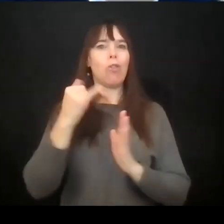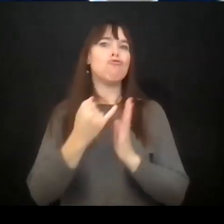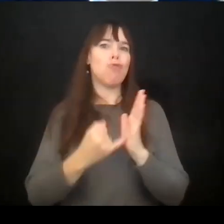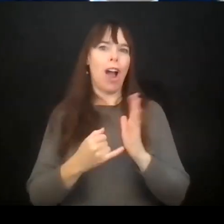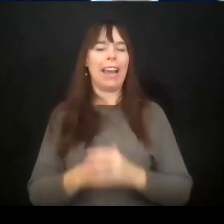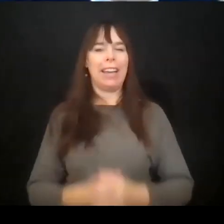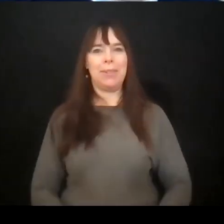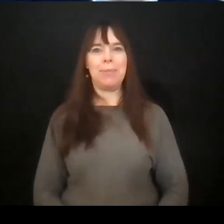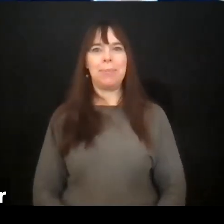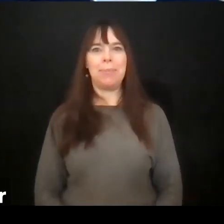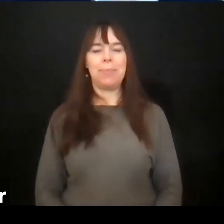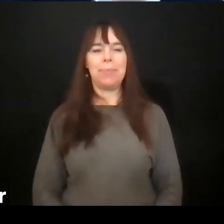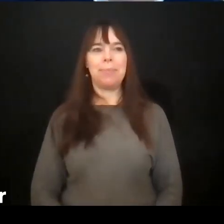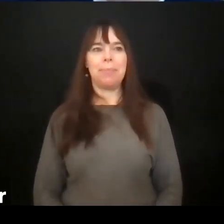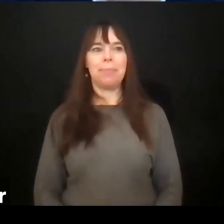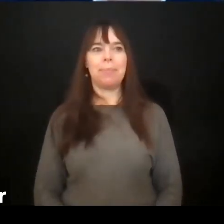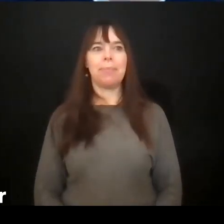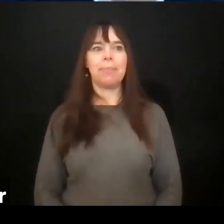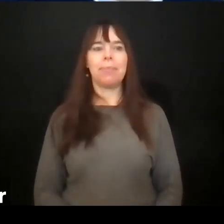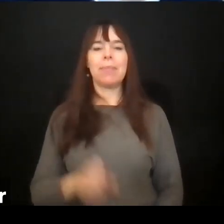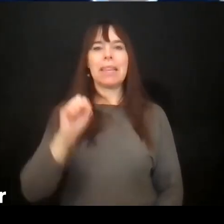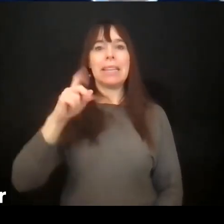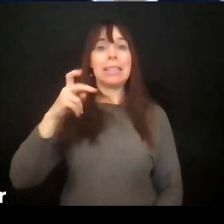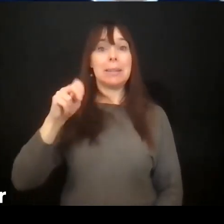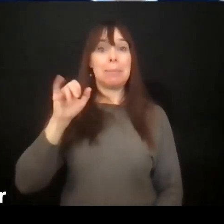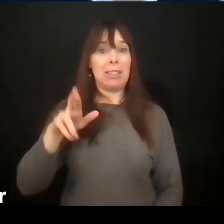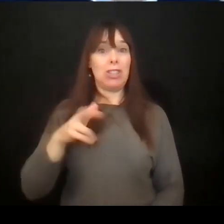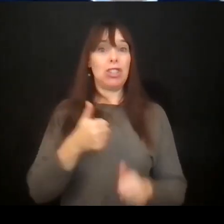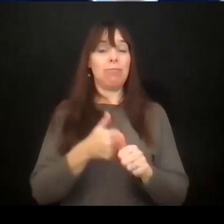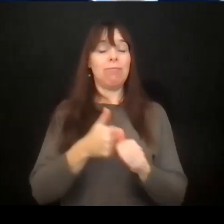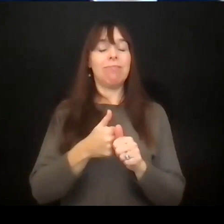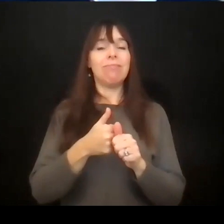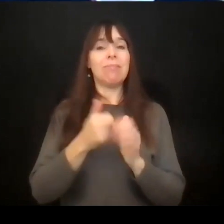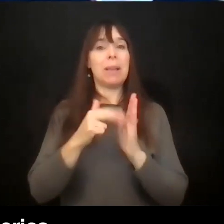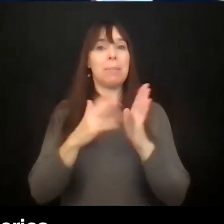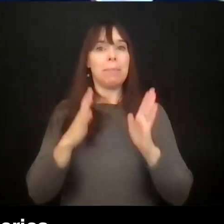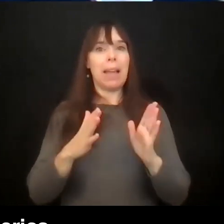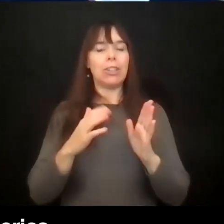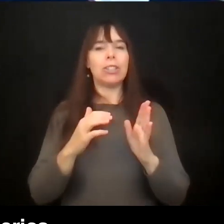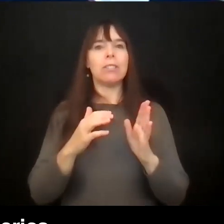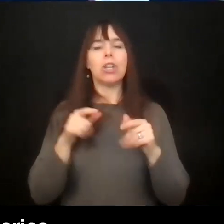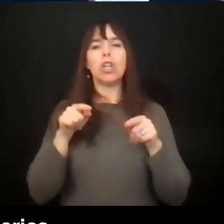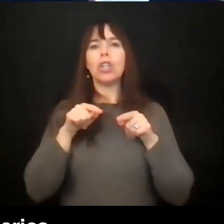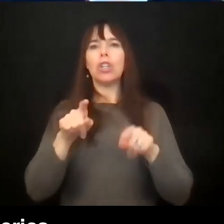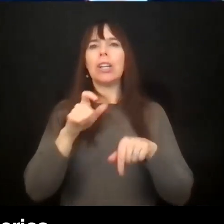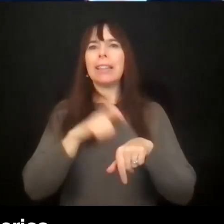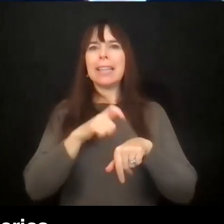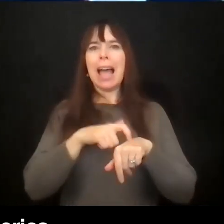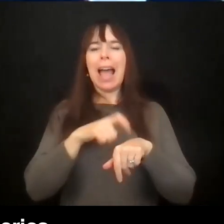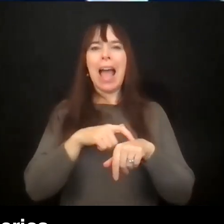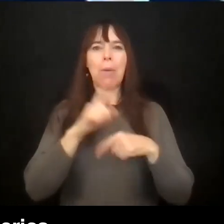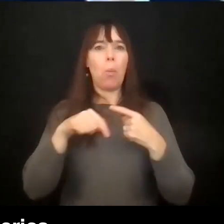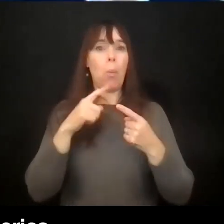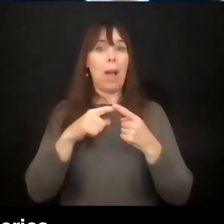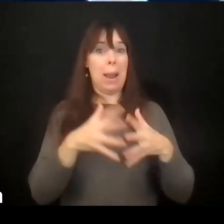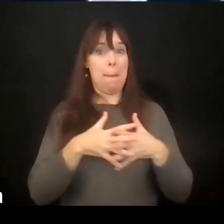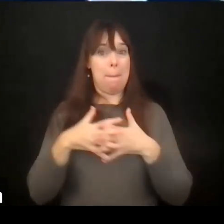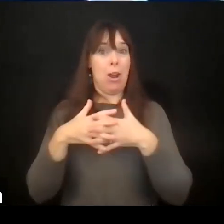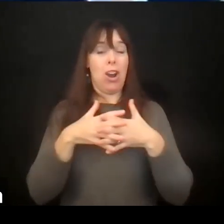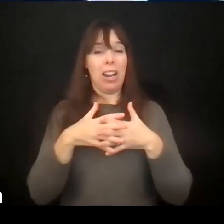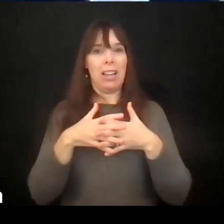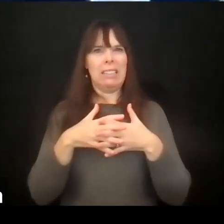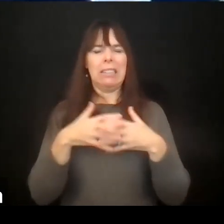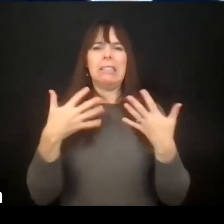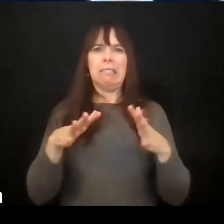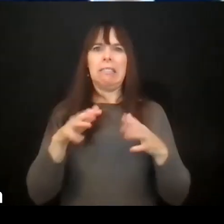painted scene, 1849. Lily Martin Spencer painted this during a time when America was going